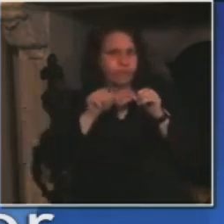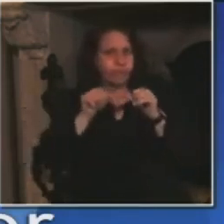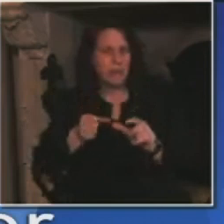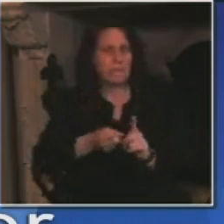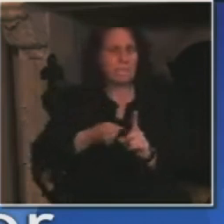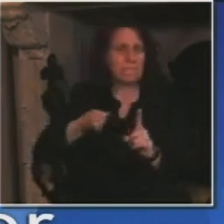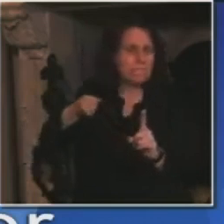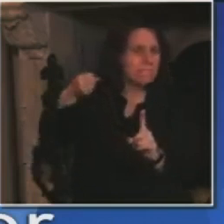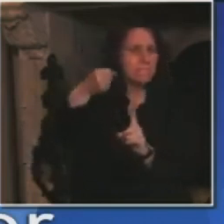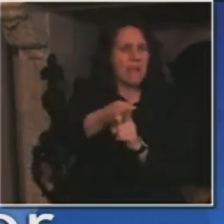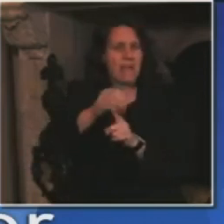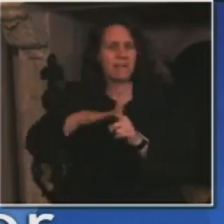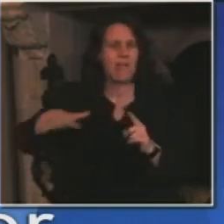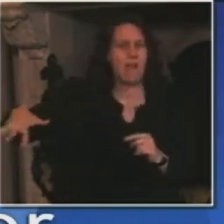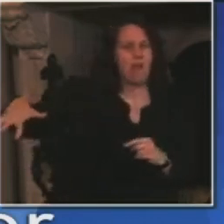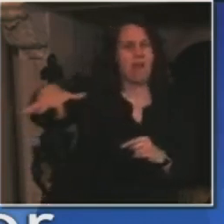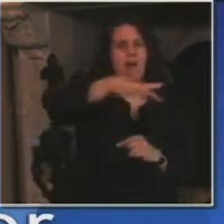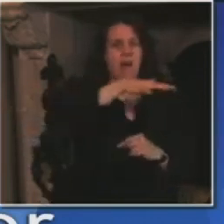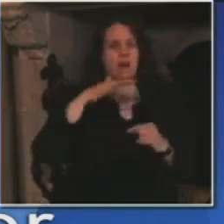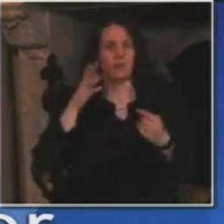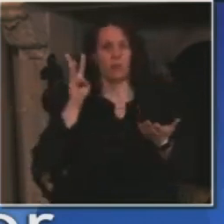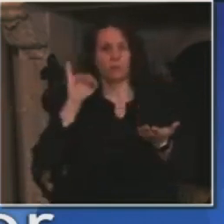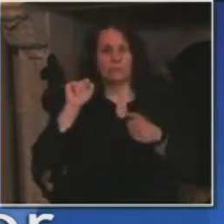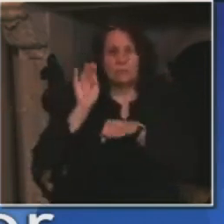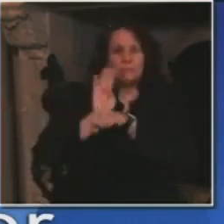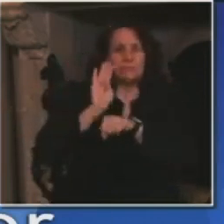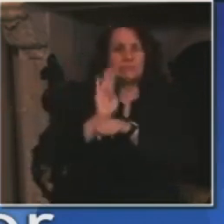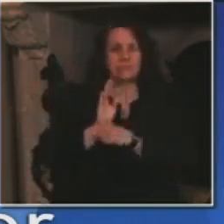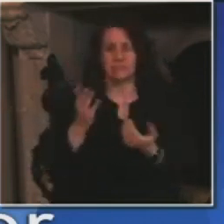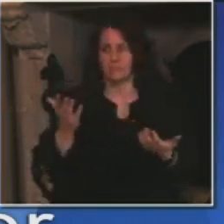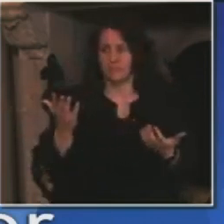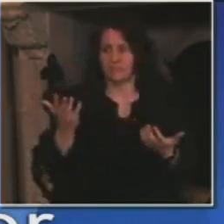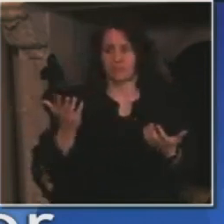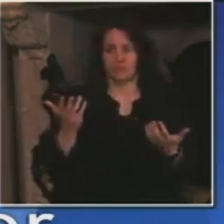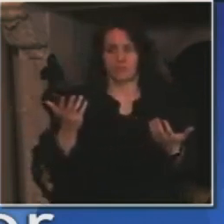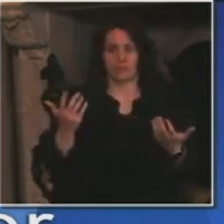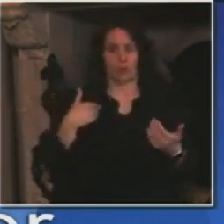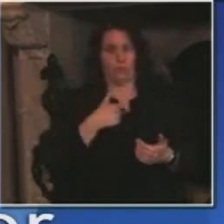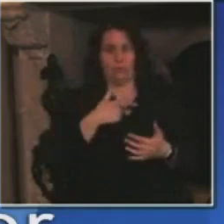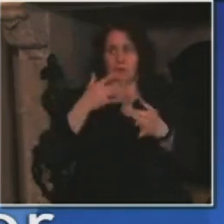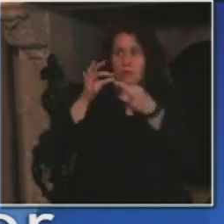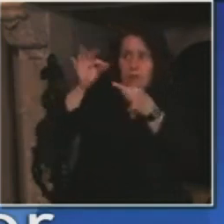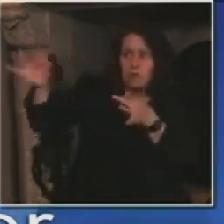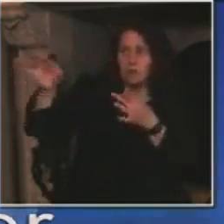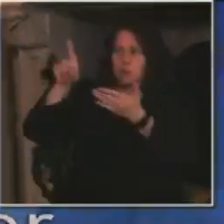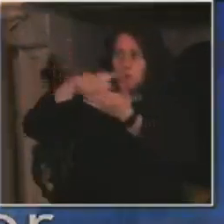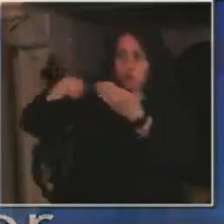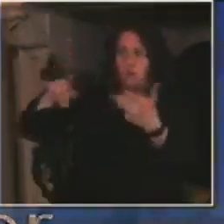and you know, reschedule on a dime. What do you think should happen with this? Well, clearly,